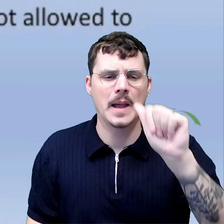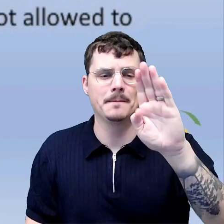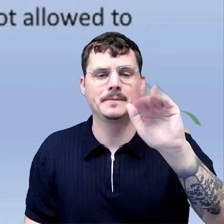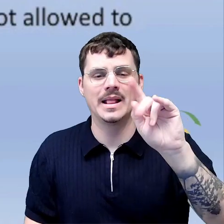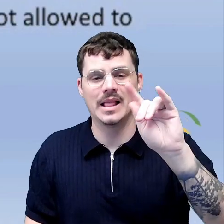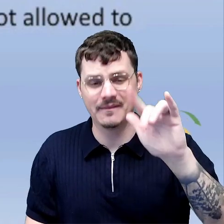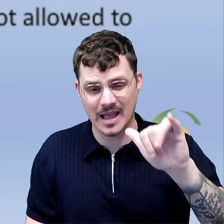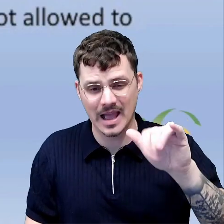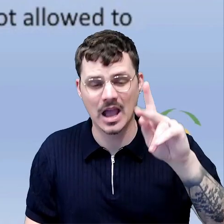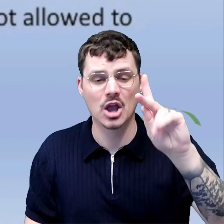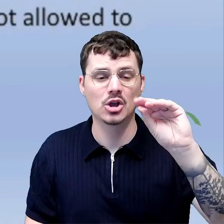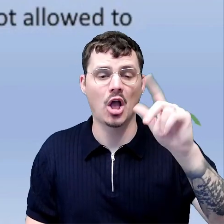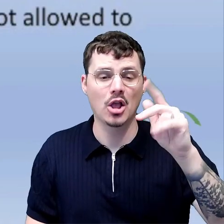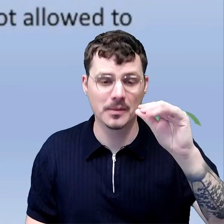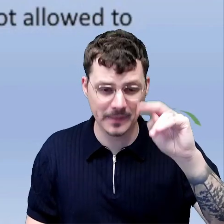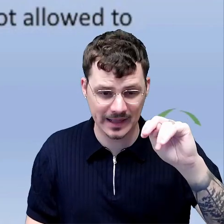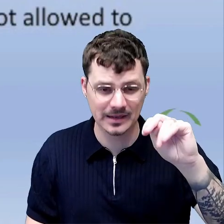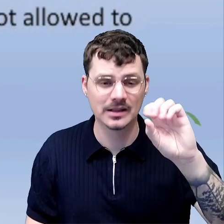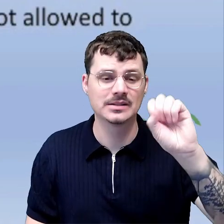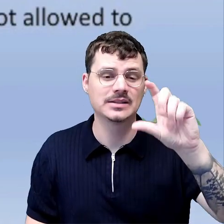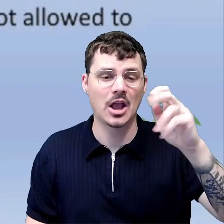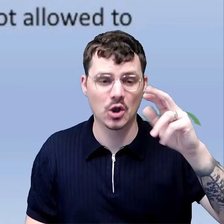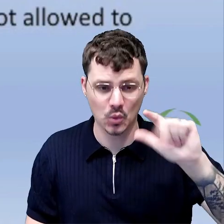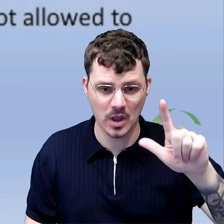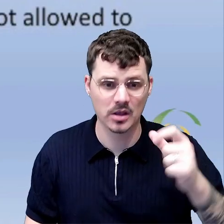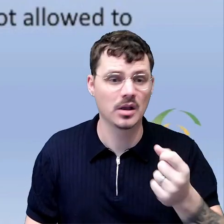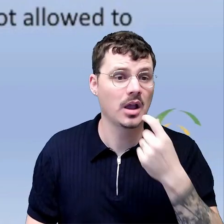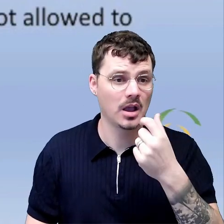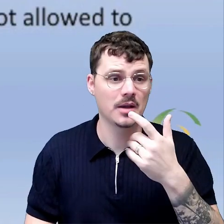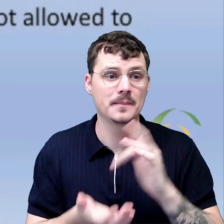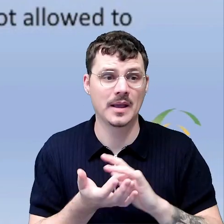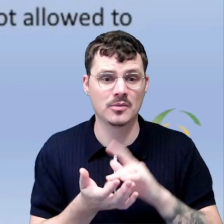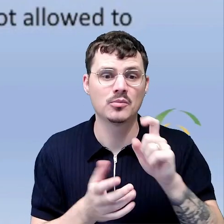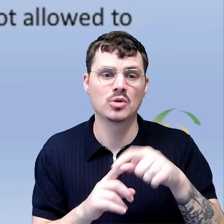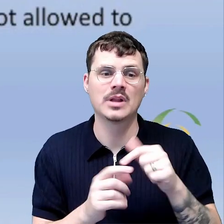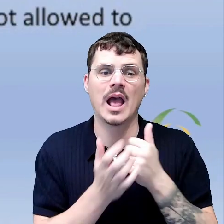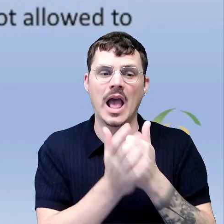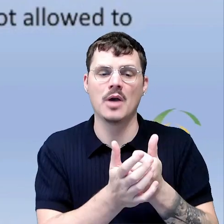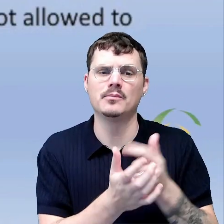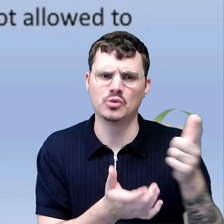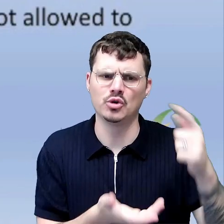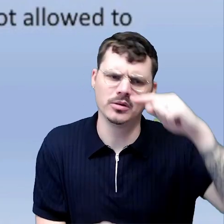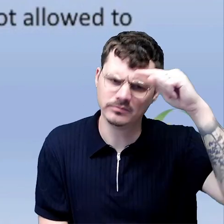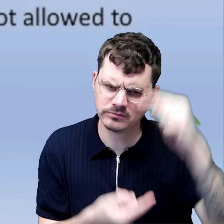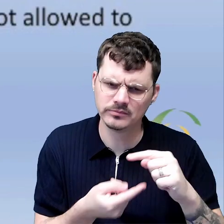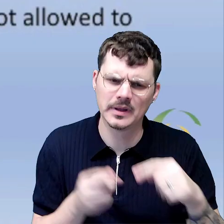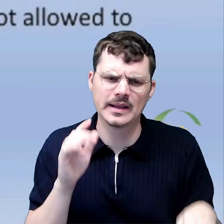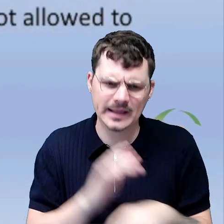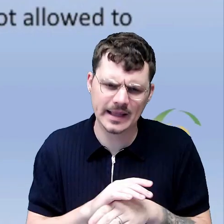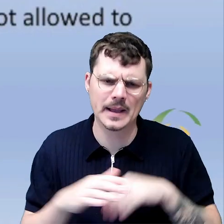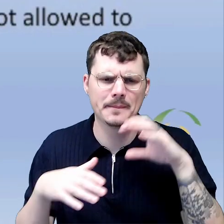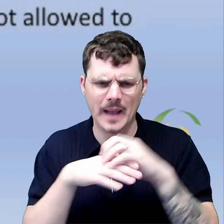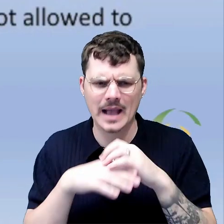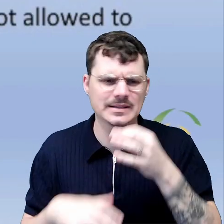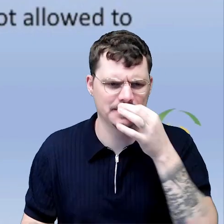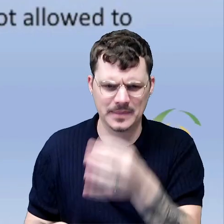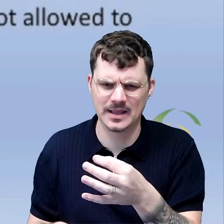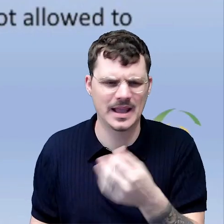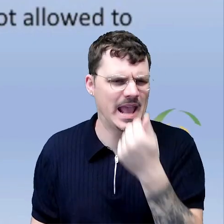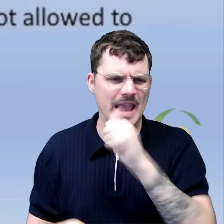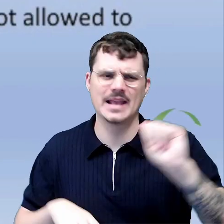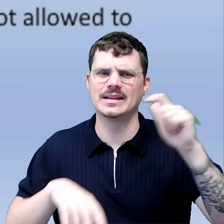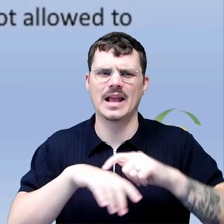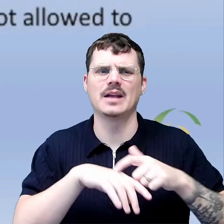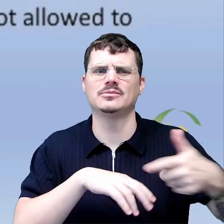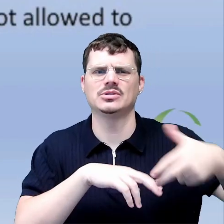Abilify, Klonopin, and Seroquel that are supposed to make her quit kicking, biting, and spitting anytime she's in her